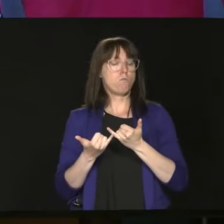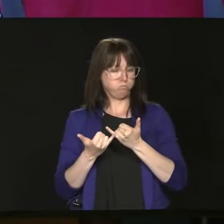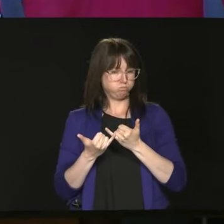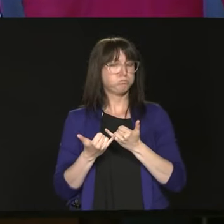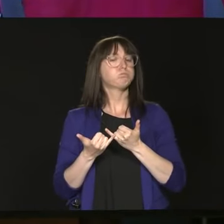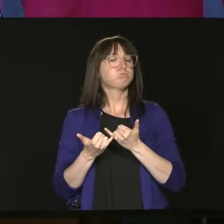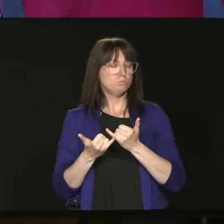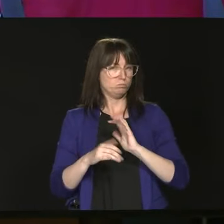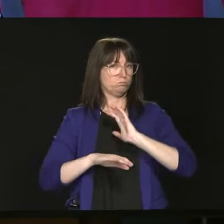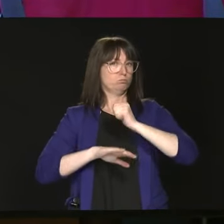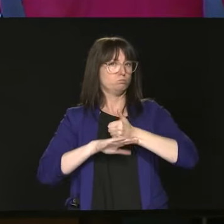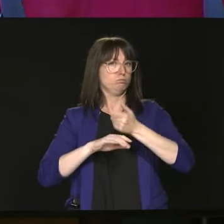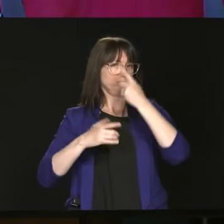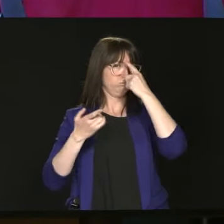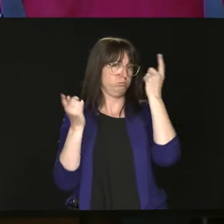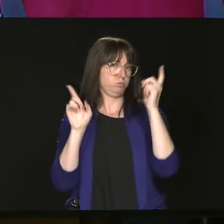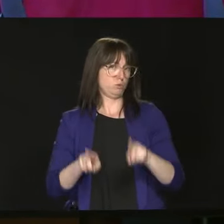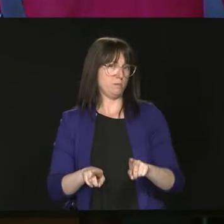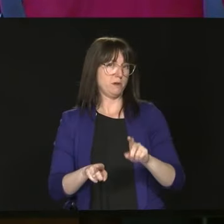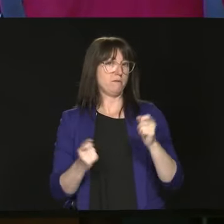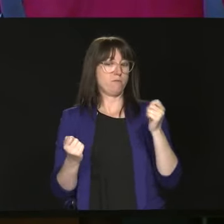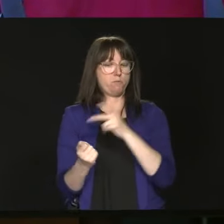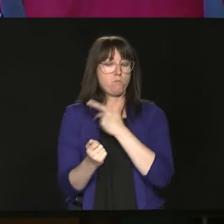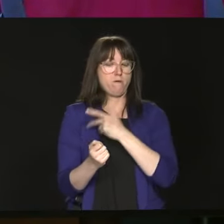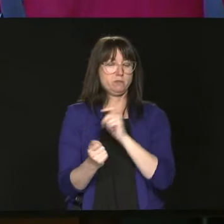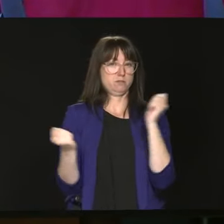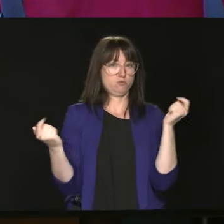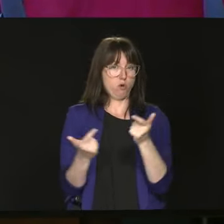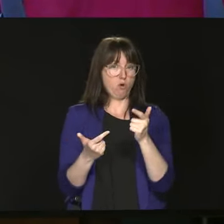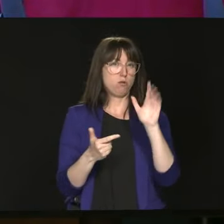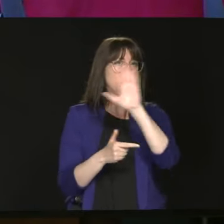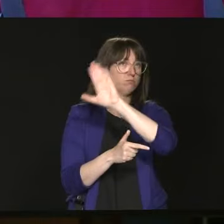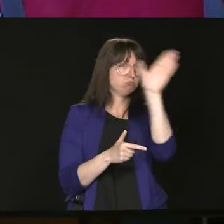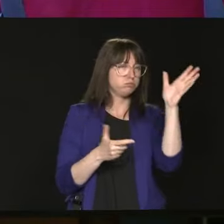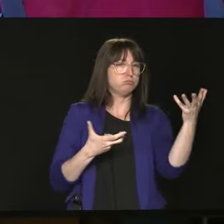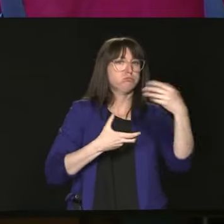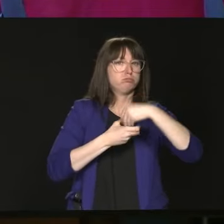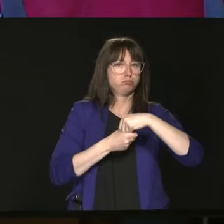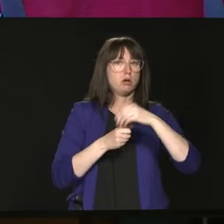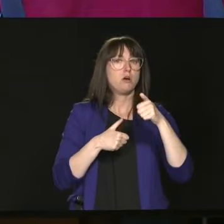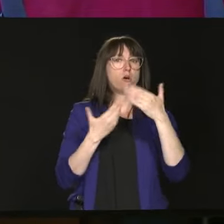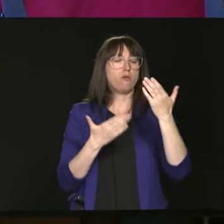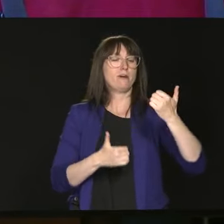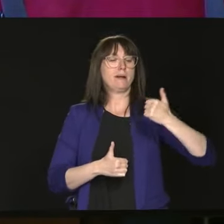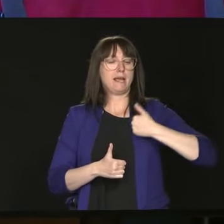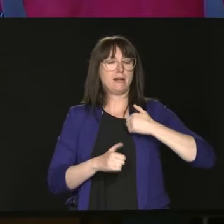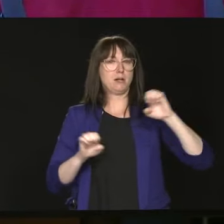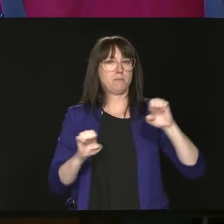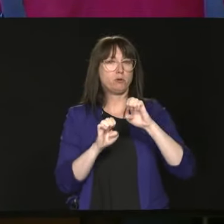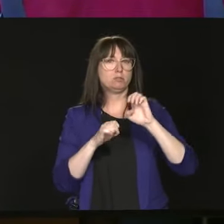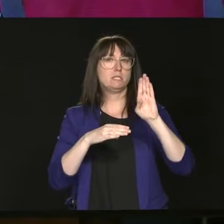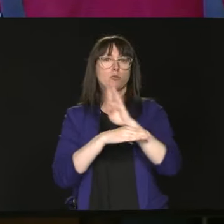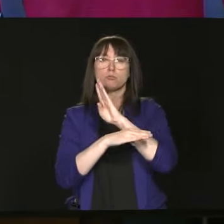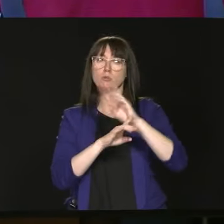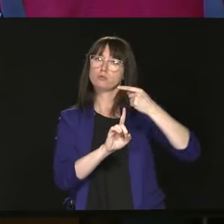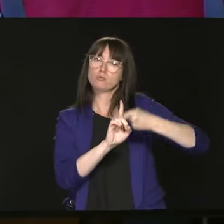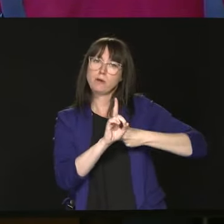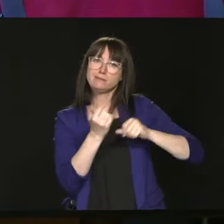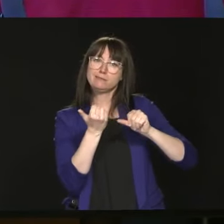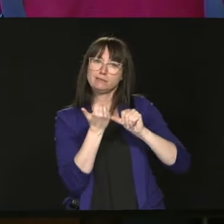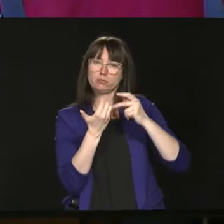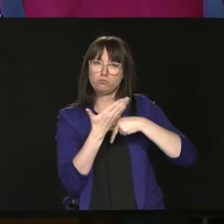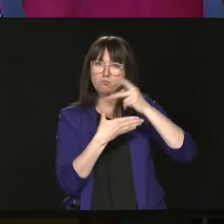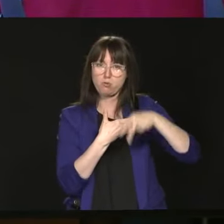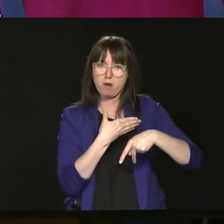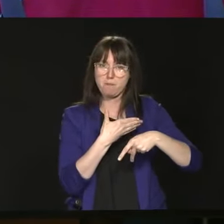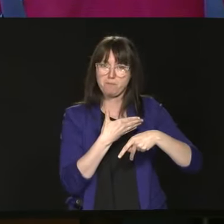and provinces to offer the Canada Emergency Commercial Rent Assistance Program. Through the Canada Mortgage and